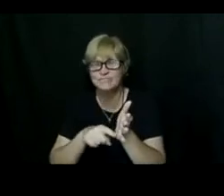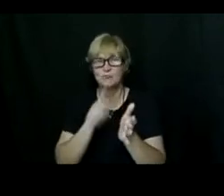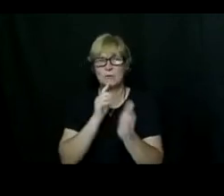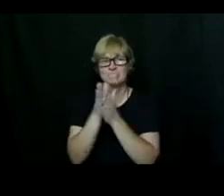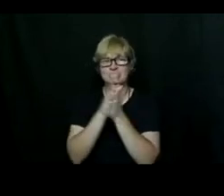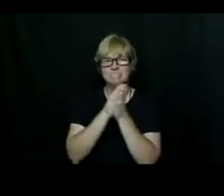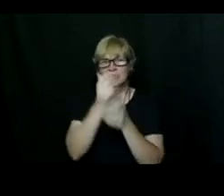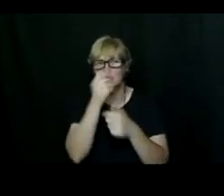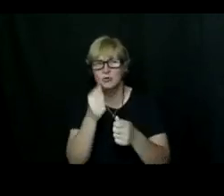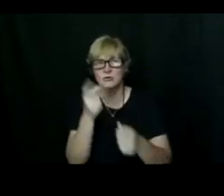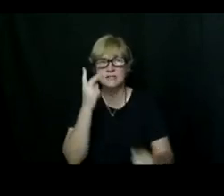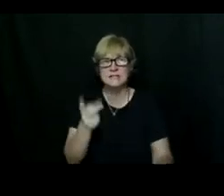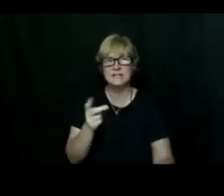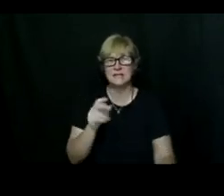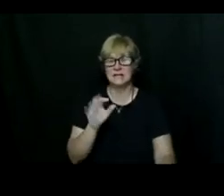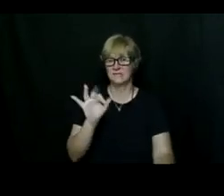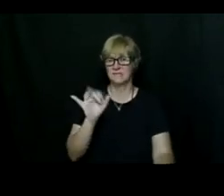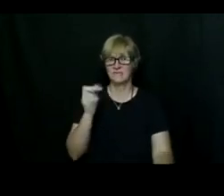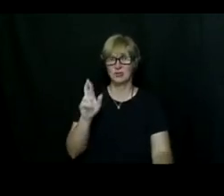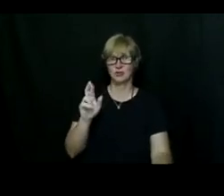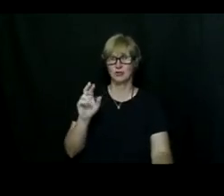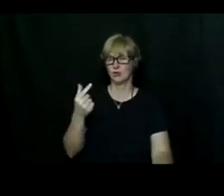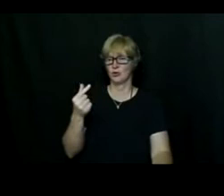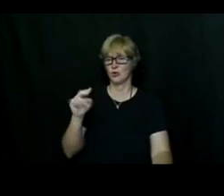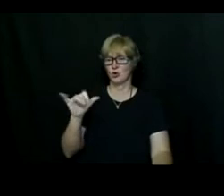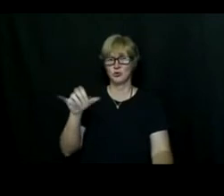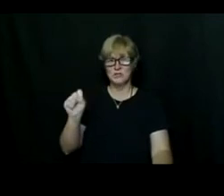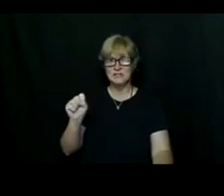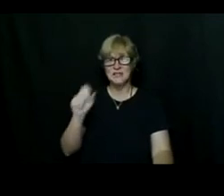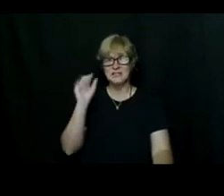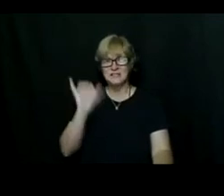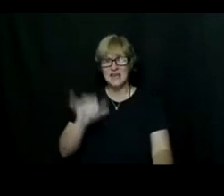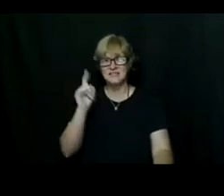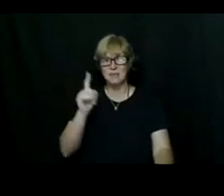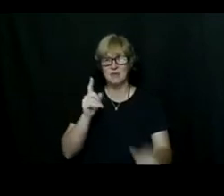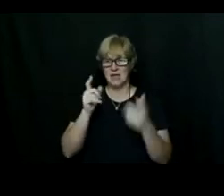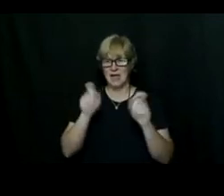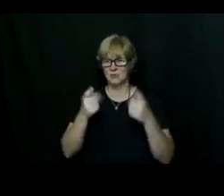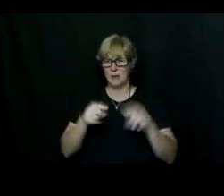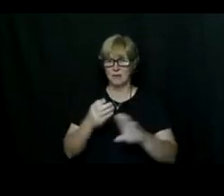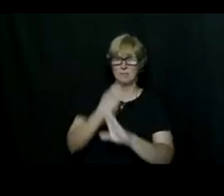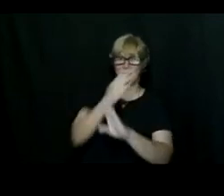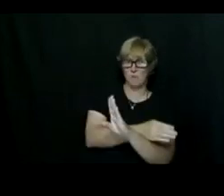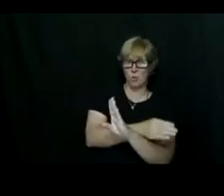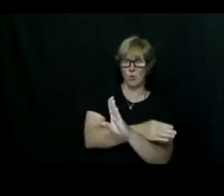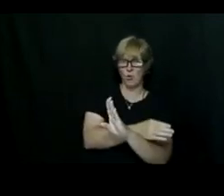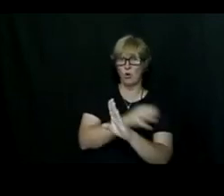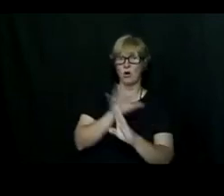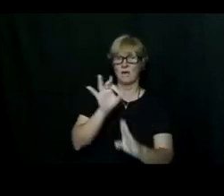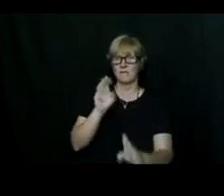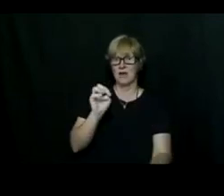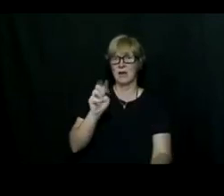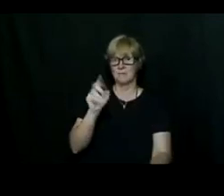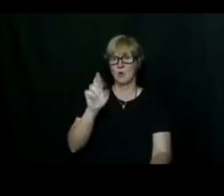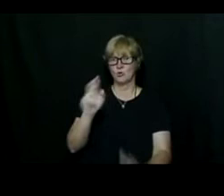not finger noses might, for example, be something that precedes fine motor skills. So it's very possible that finger noses is relevant